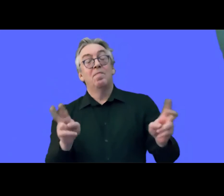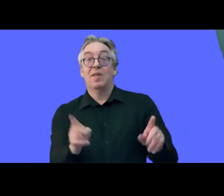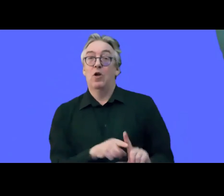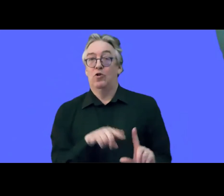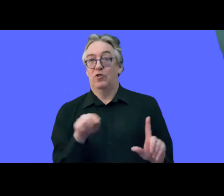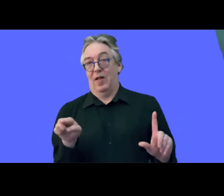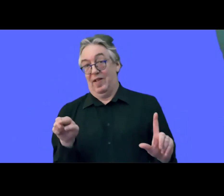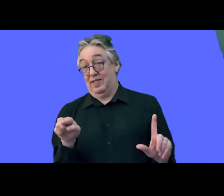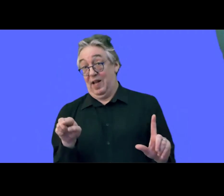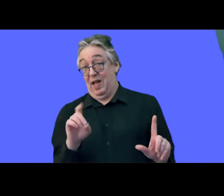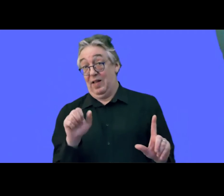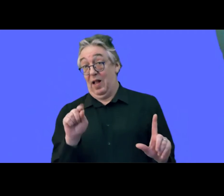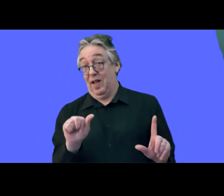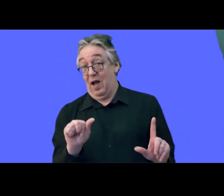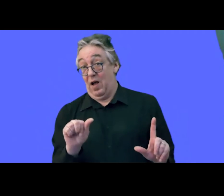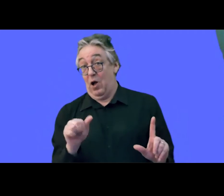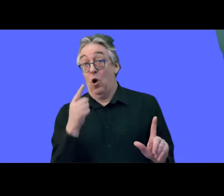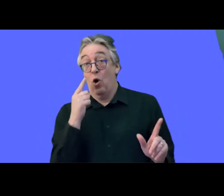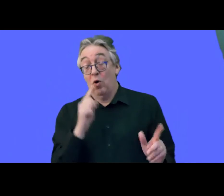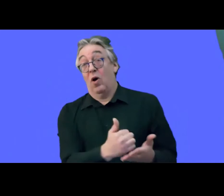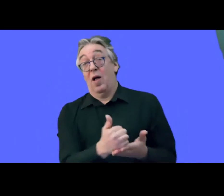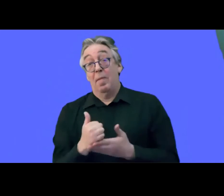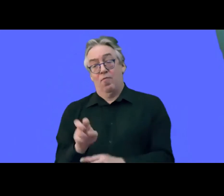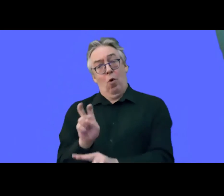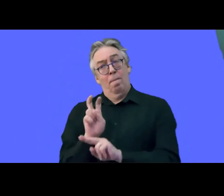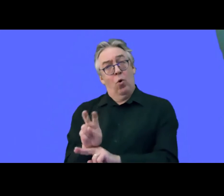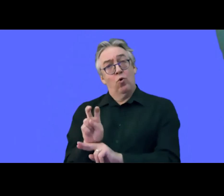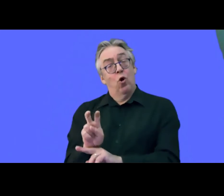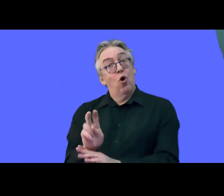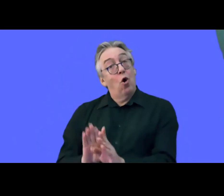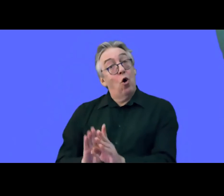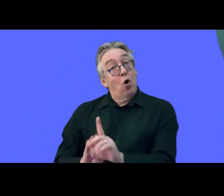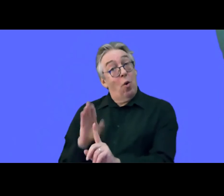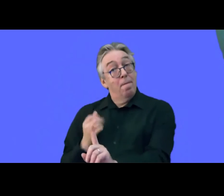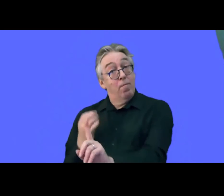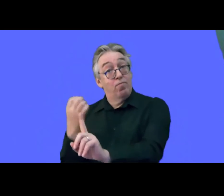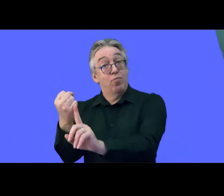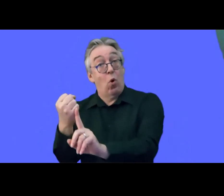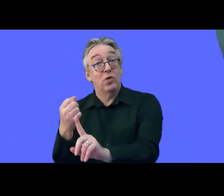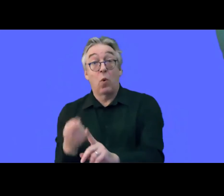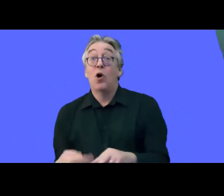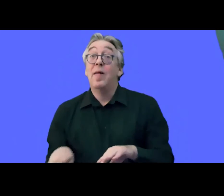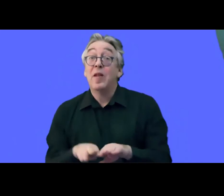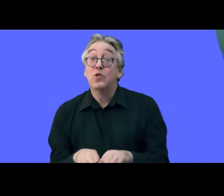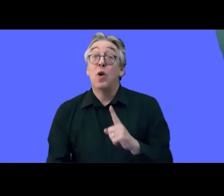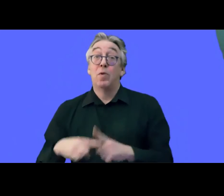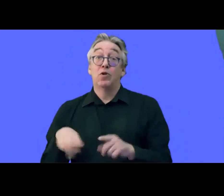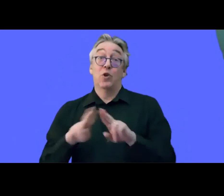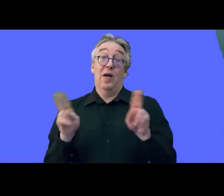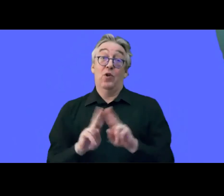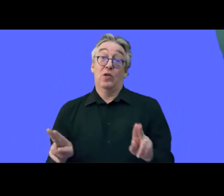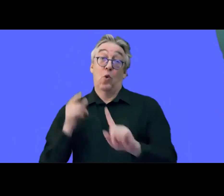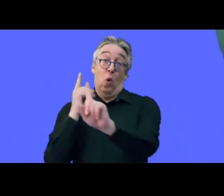statistical data for monitoring the progress towards both national and international